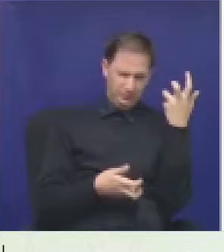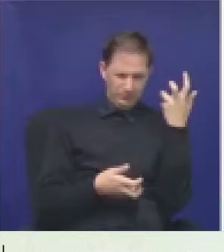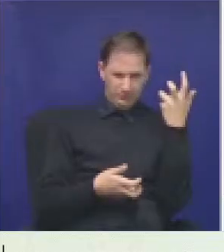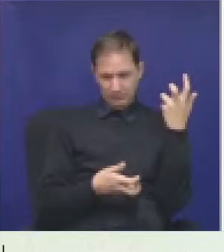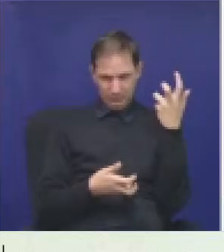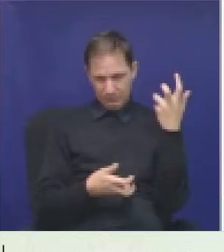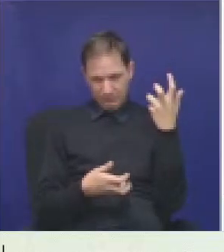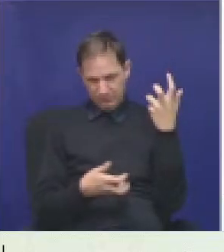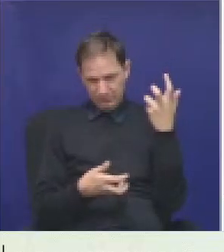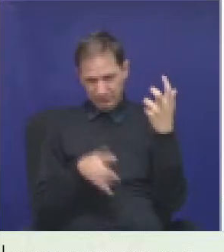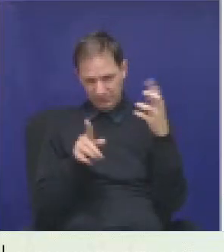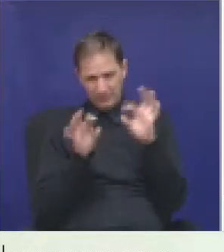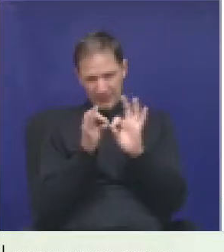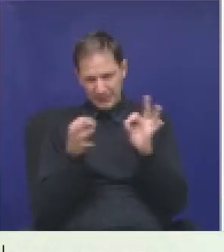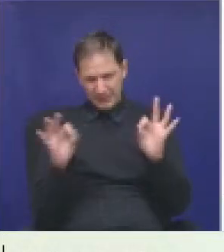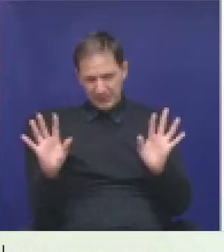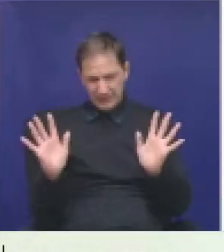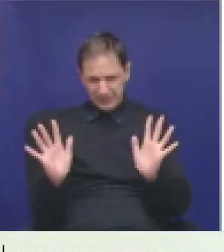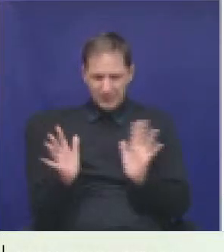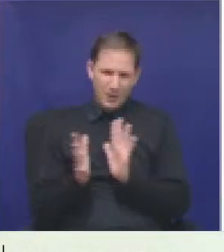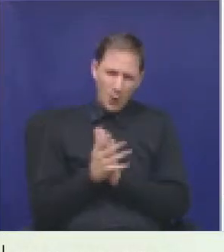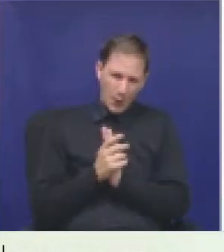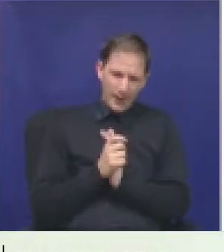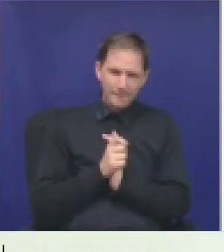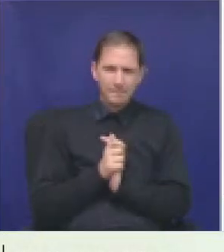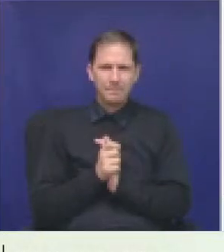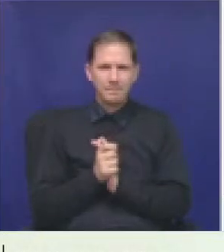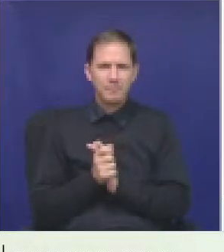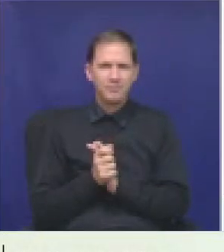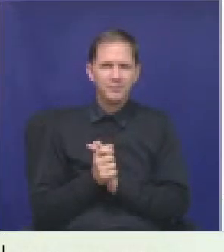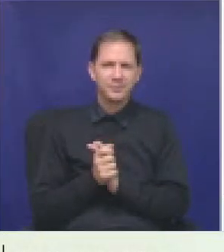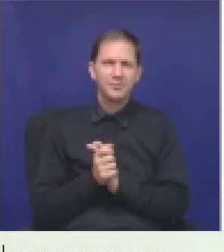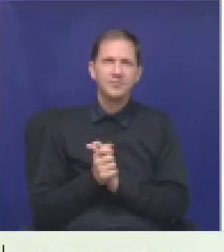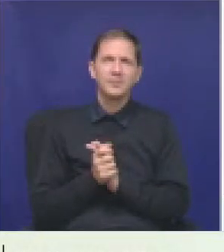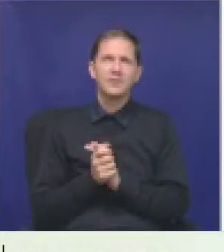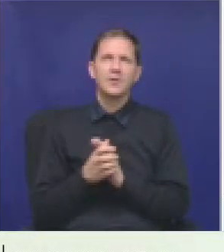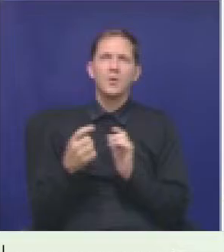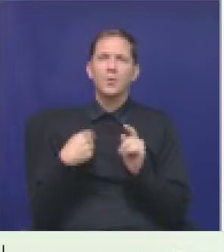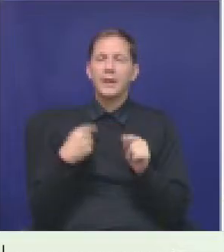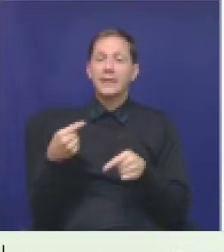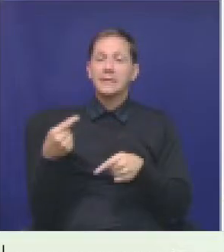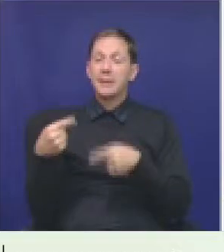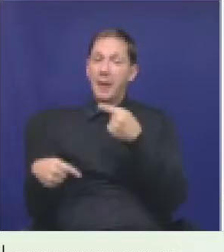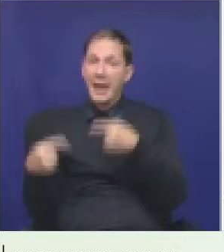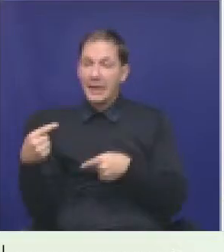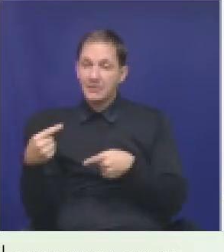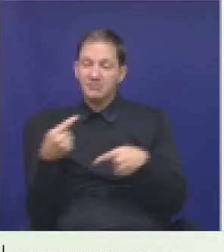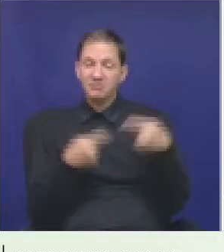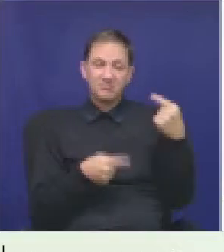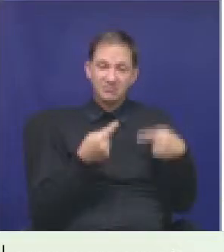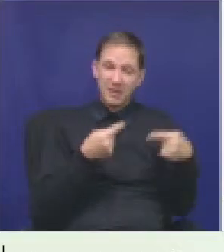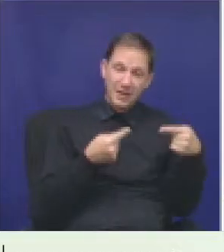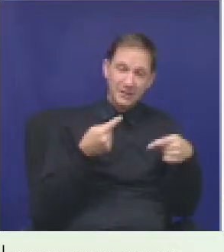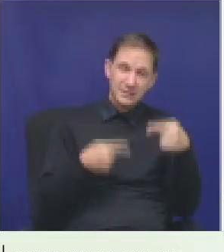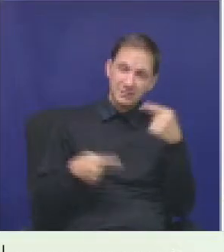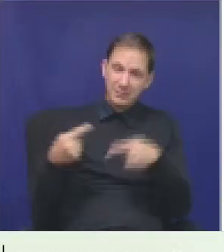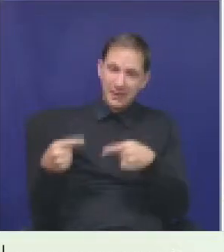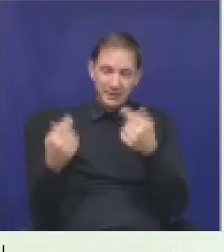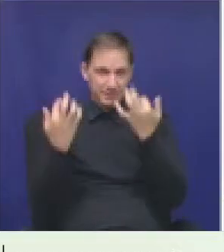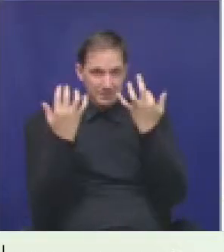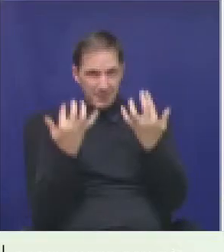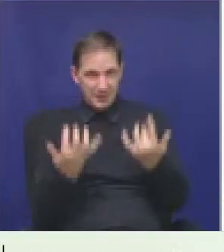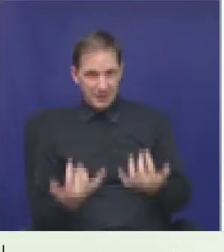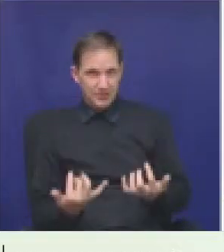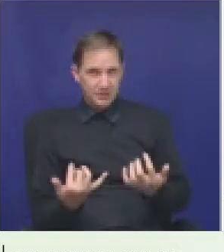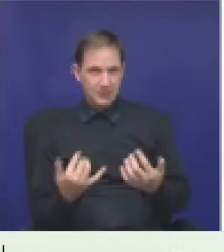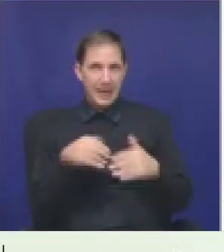particular point. We debate, honourable members, this budget under the banner of